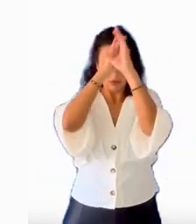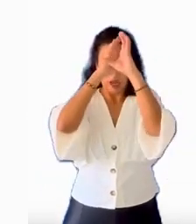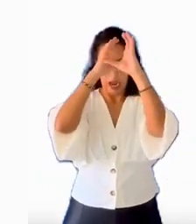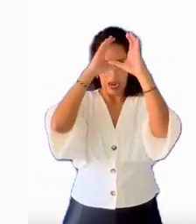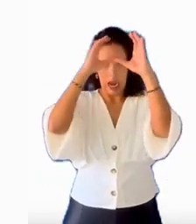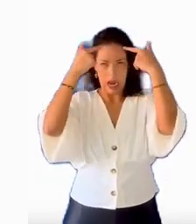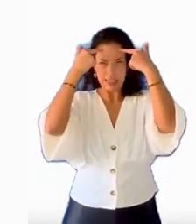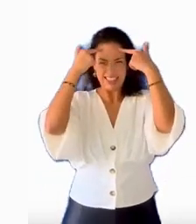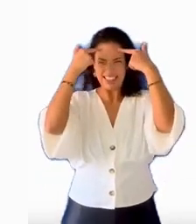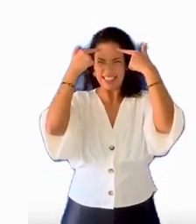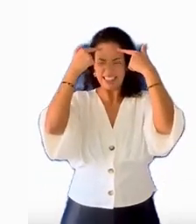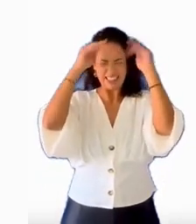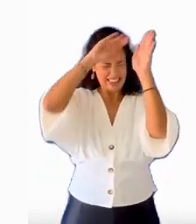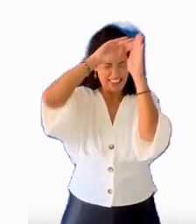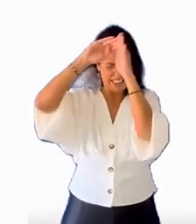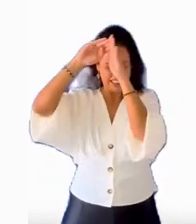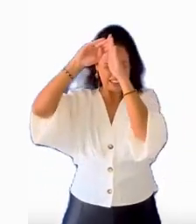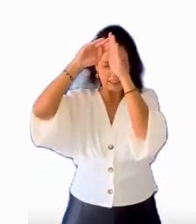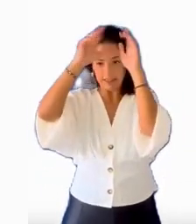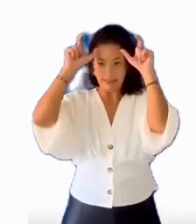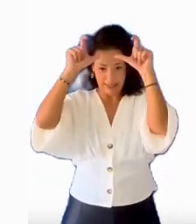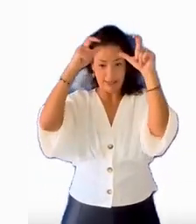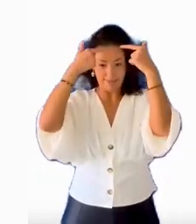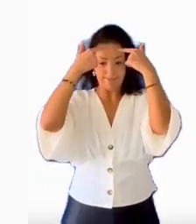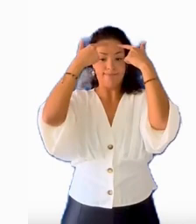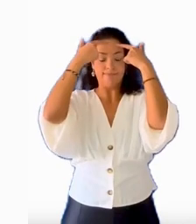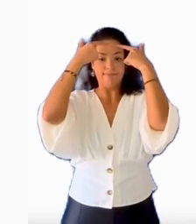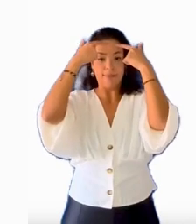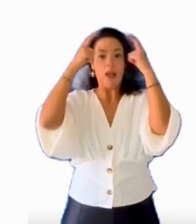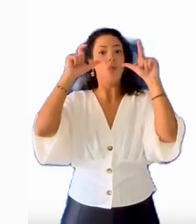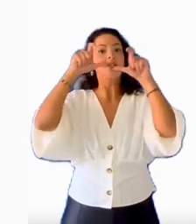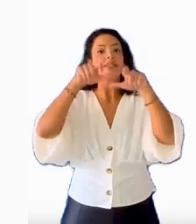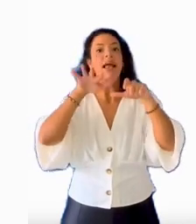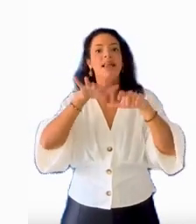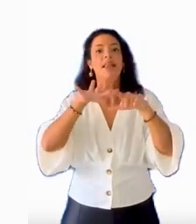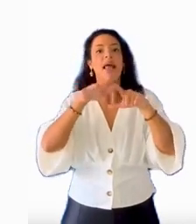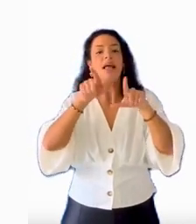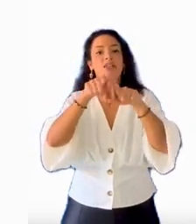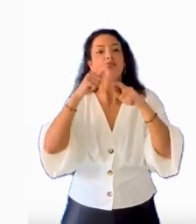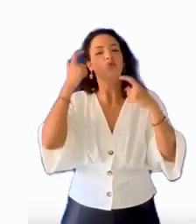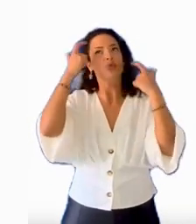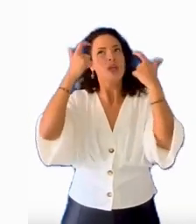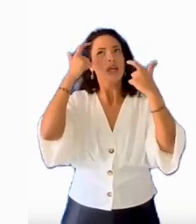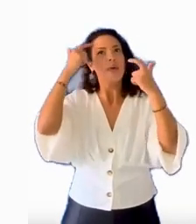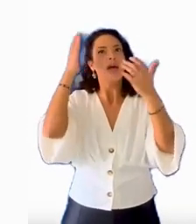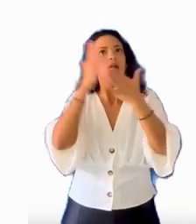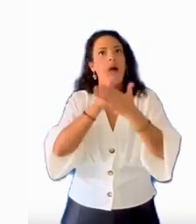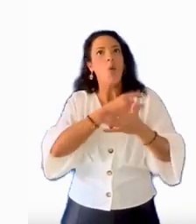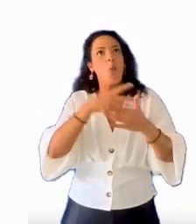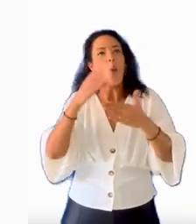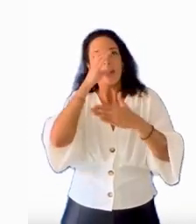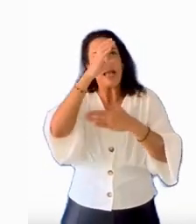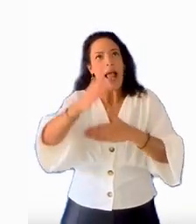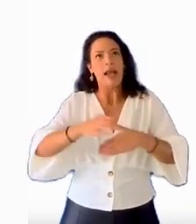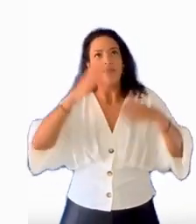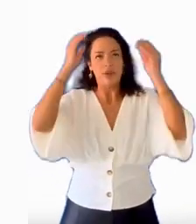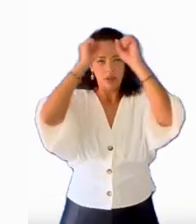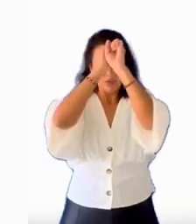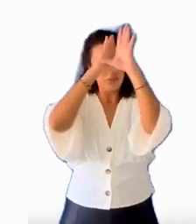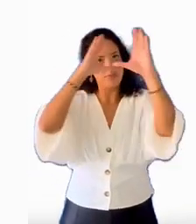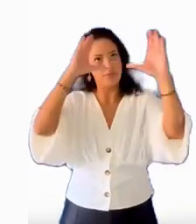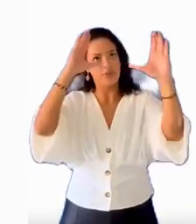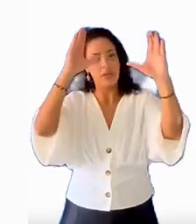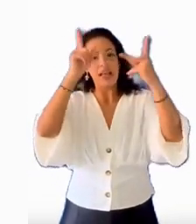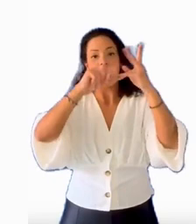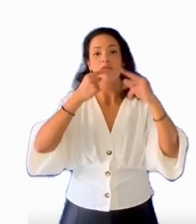and take up more space, not less, and it will remain there until you pay him the attention that he demands. When we tell someone they shouldn't feel something, it